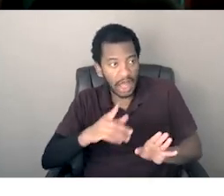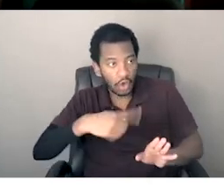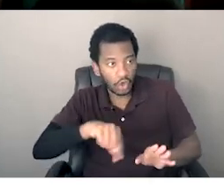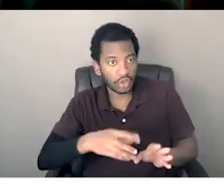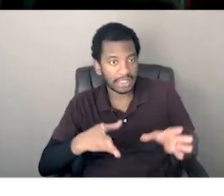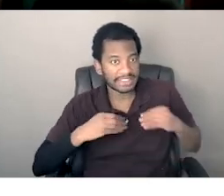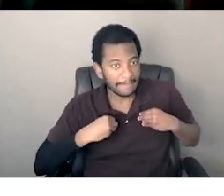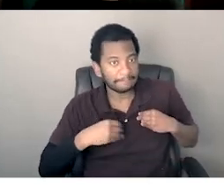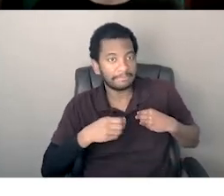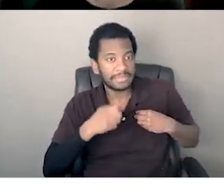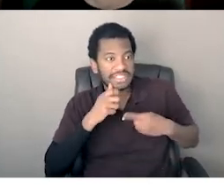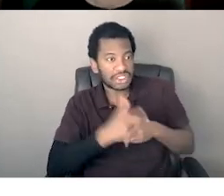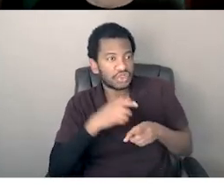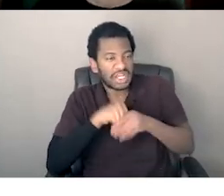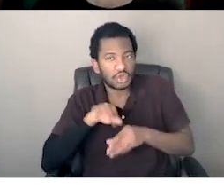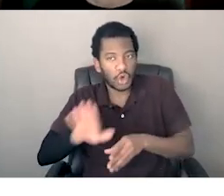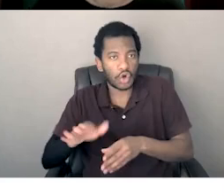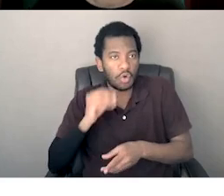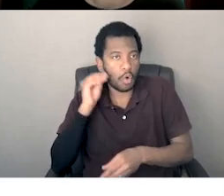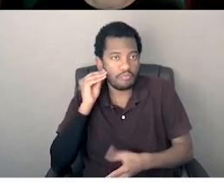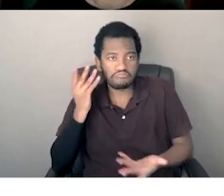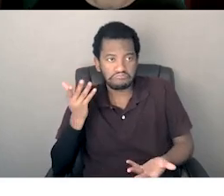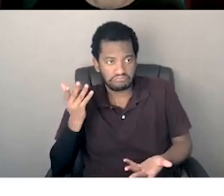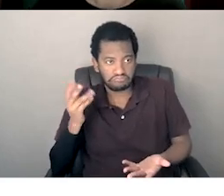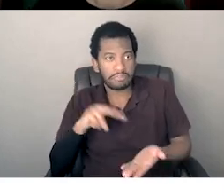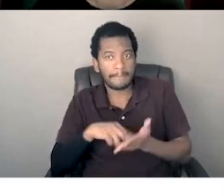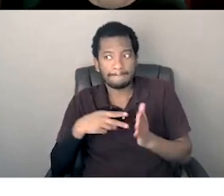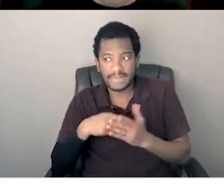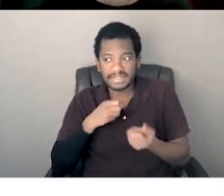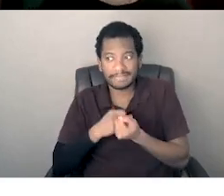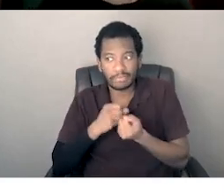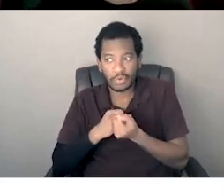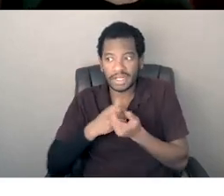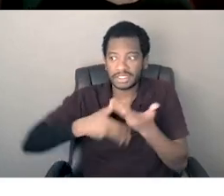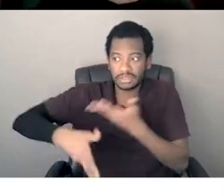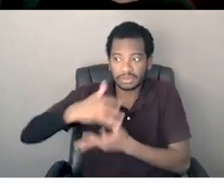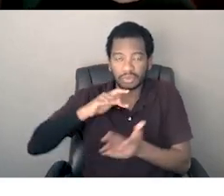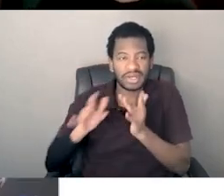to live in community and continue to be out and thriving in community.